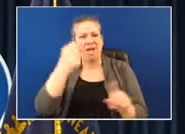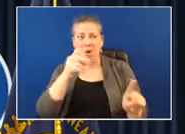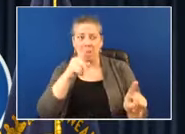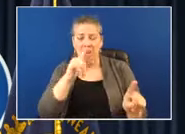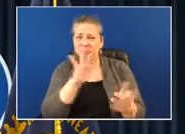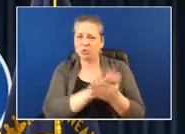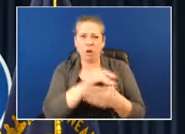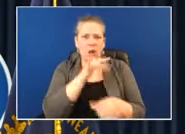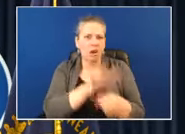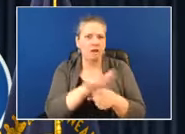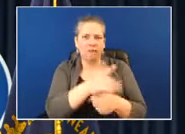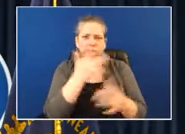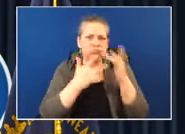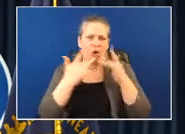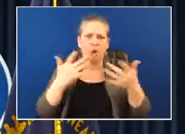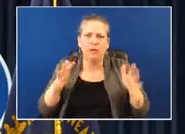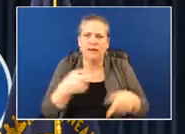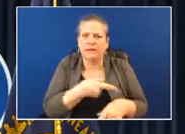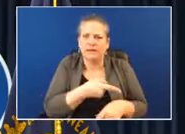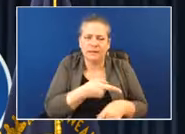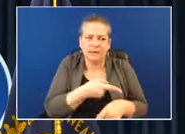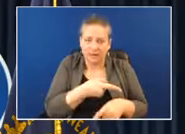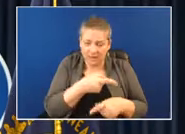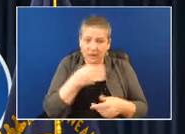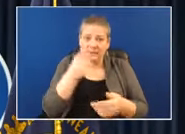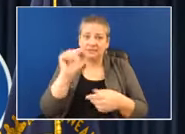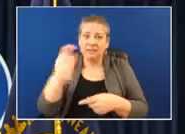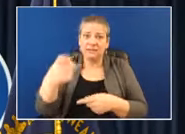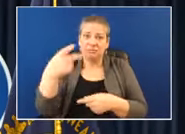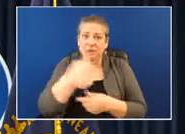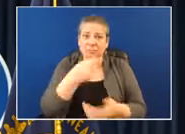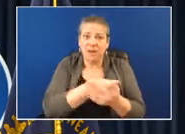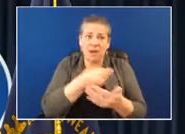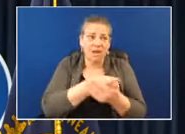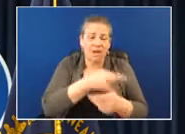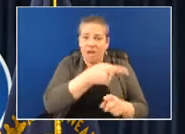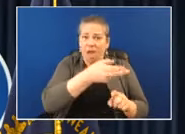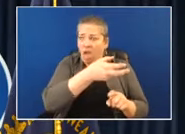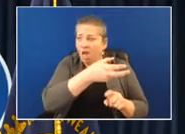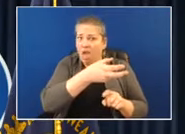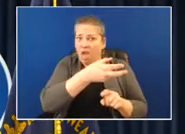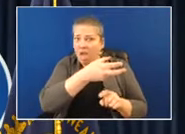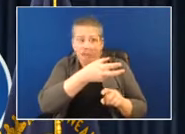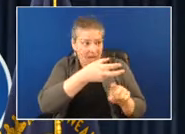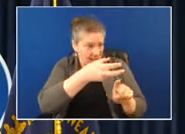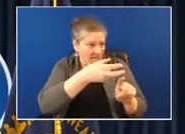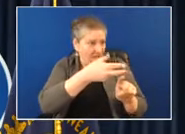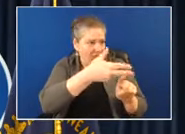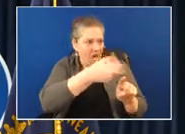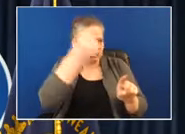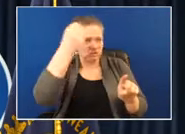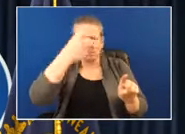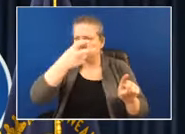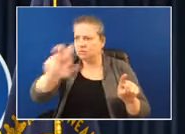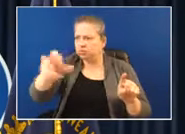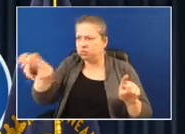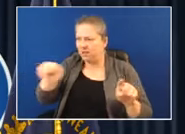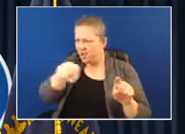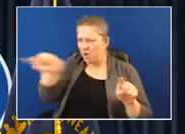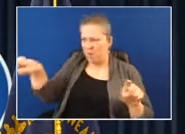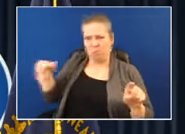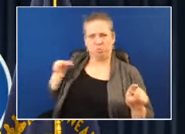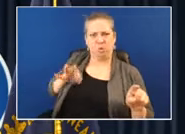in the Commonwealth. And our taxpayer dollars should not be redirected to for-profit entities that run charter